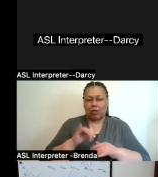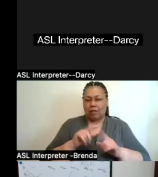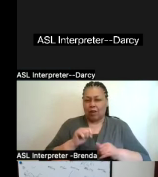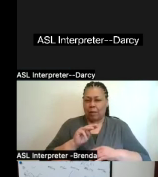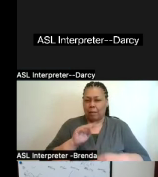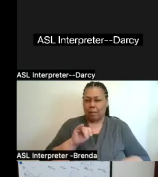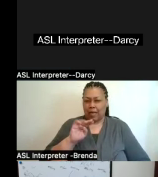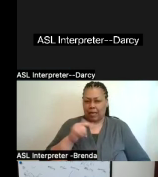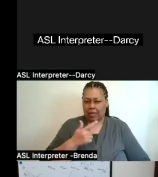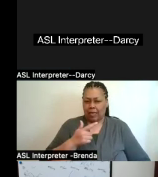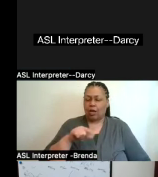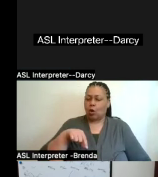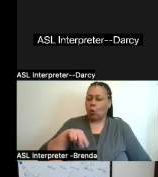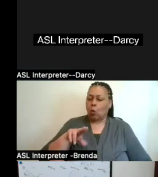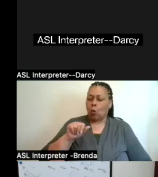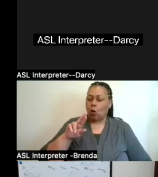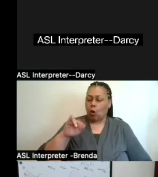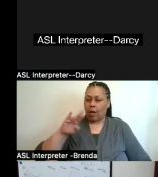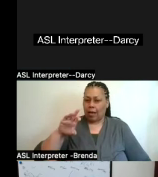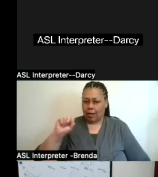at, the quarries around the state. So.